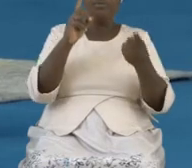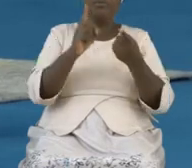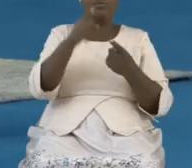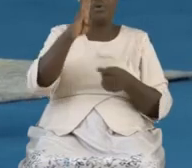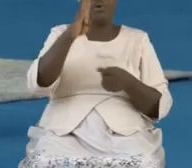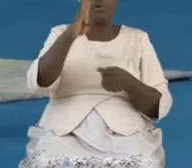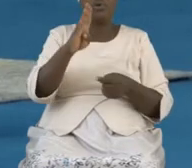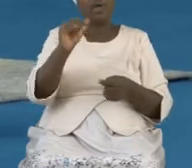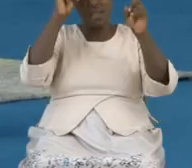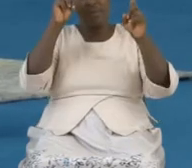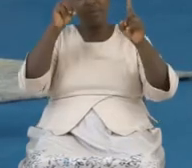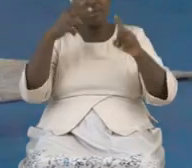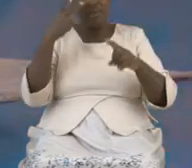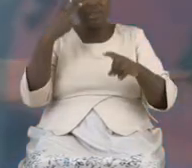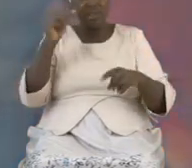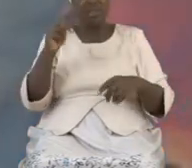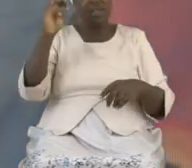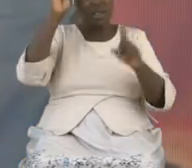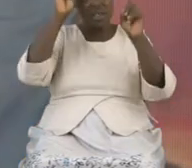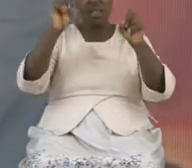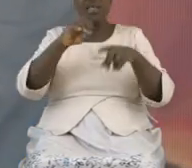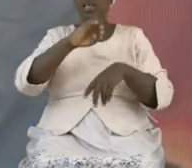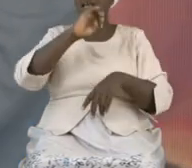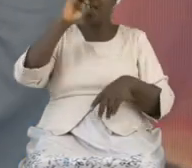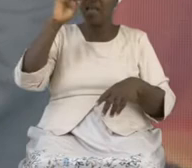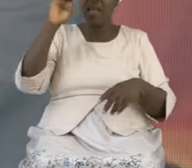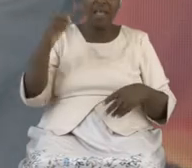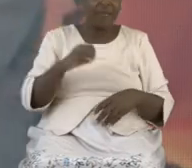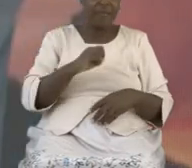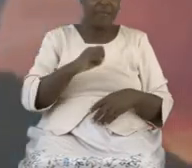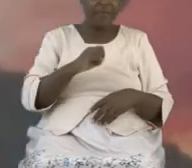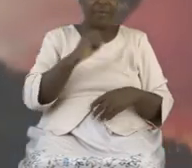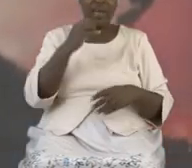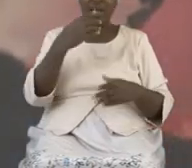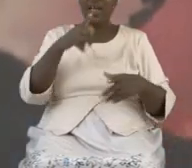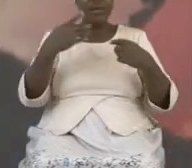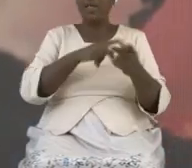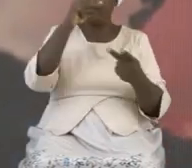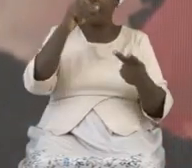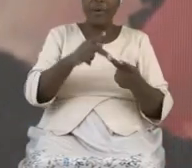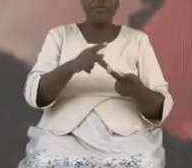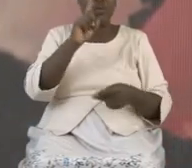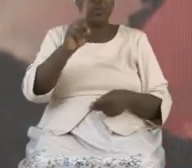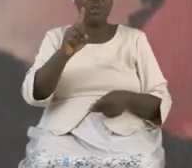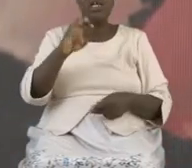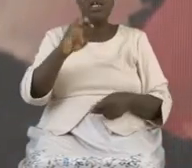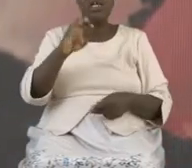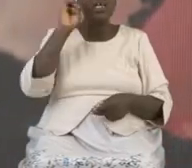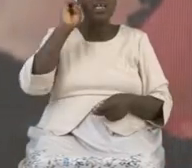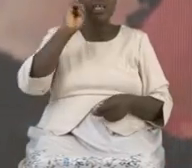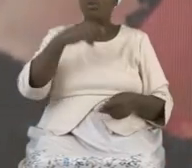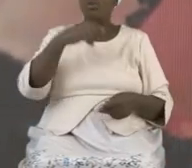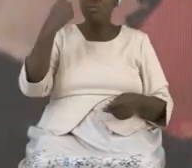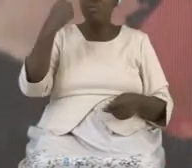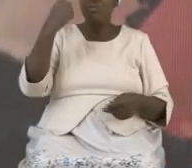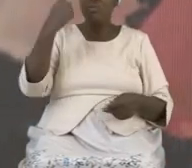seeing he ever liveth," the perfect one, "ever liveth," the sinless one, "ever